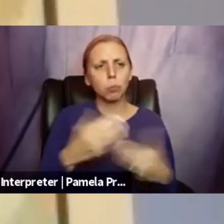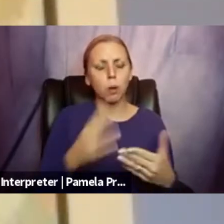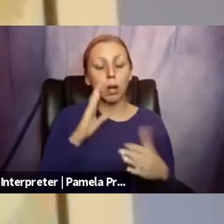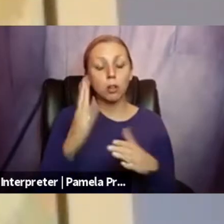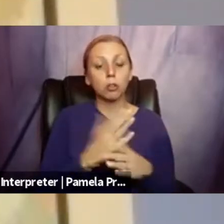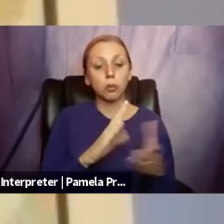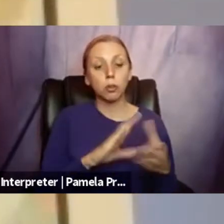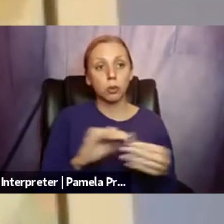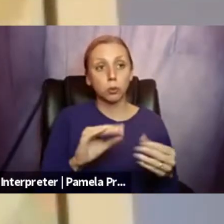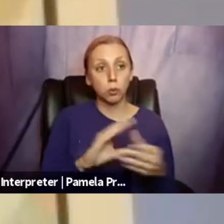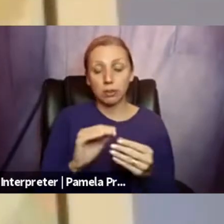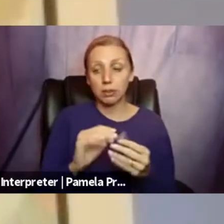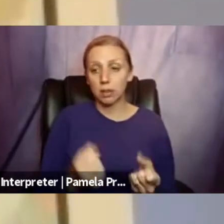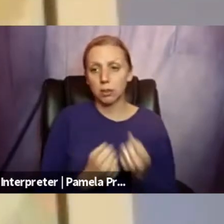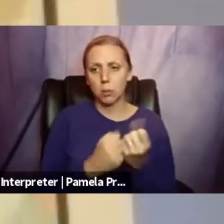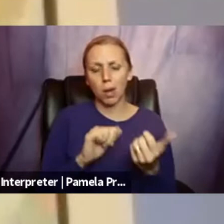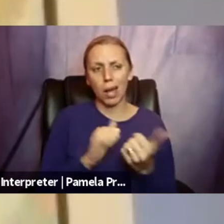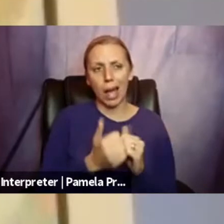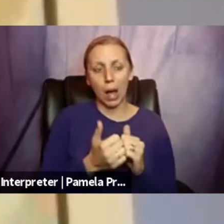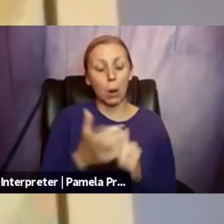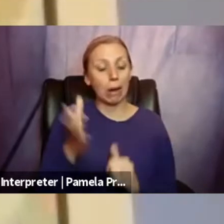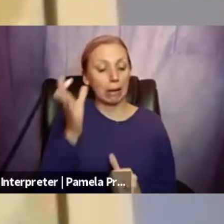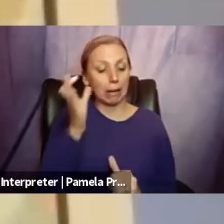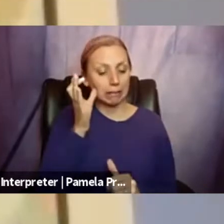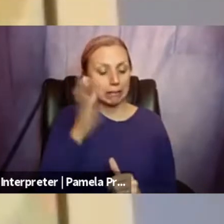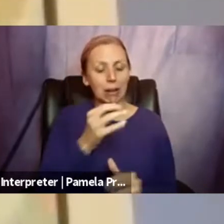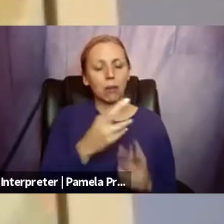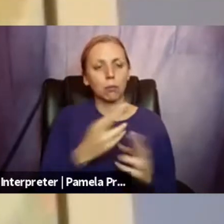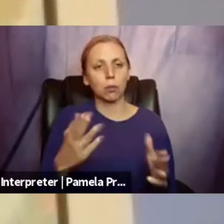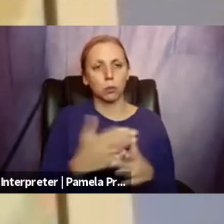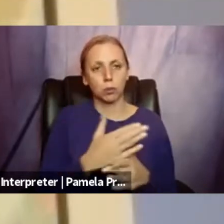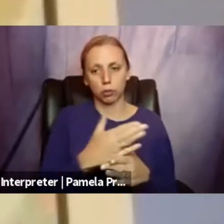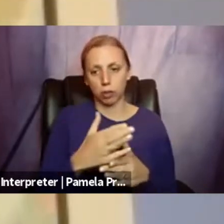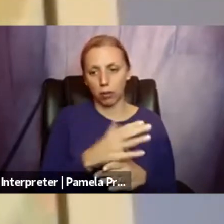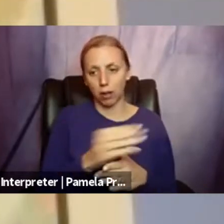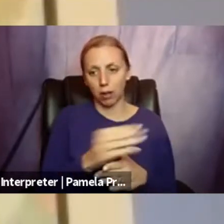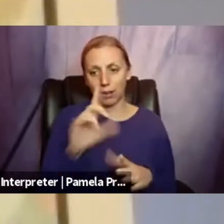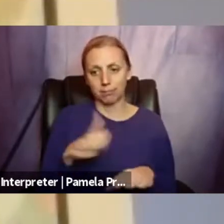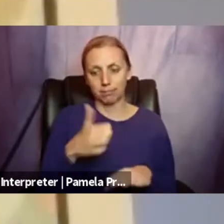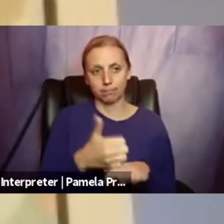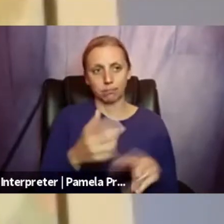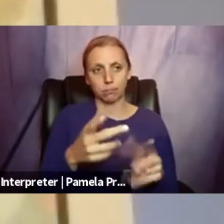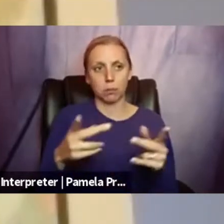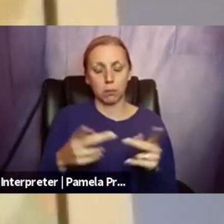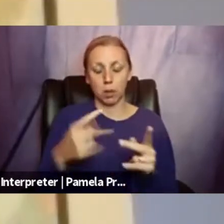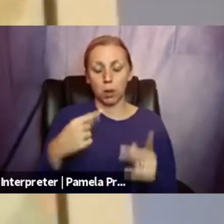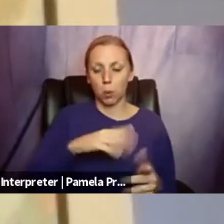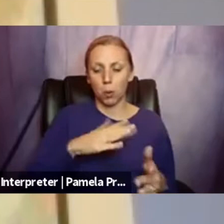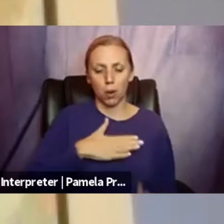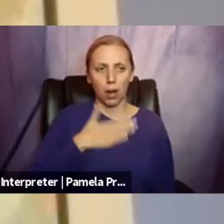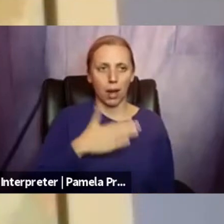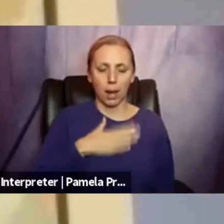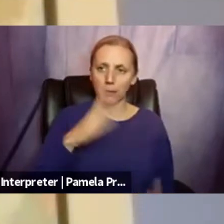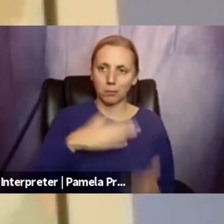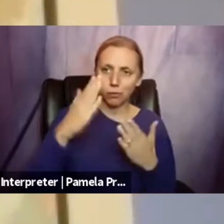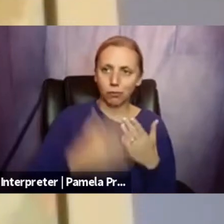through listening, resource sharing, and creating space. We are so glad to culminate our JCOM year with this